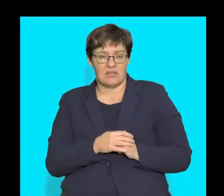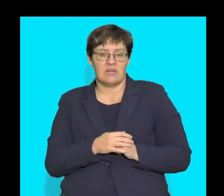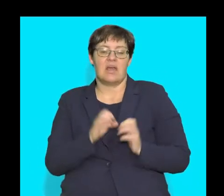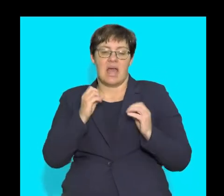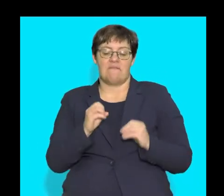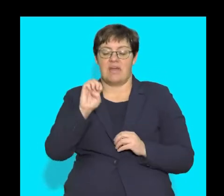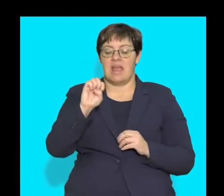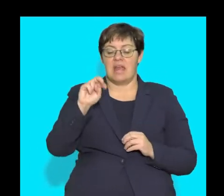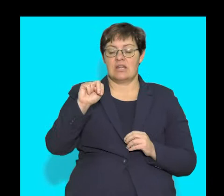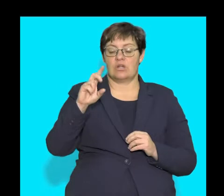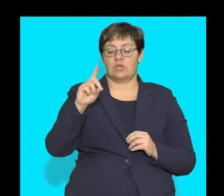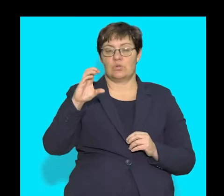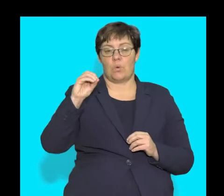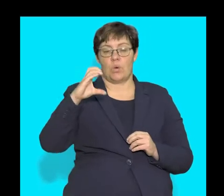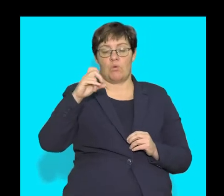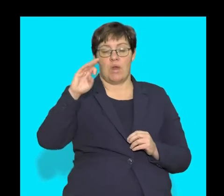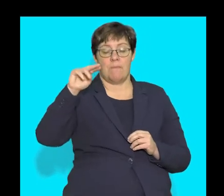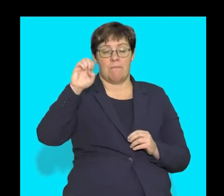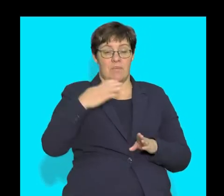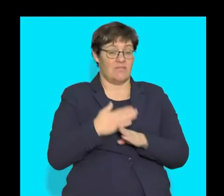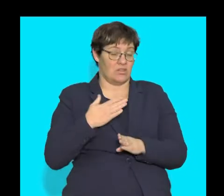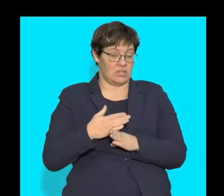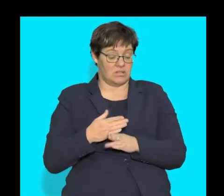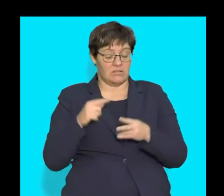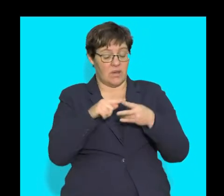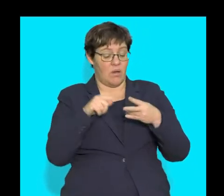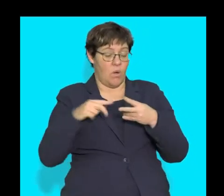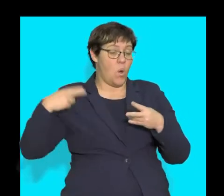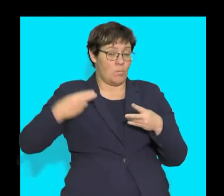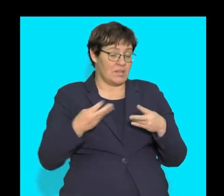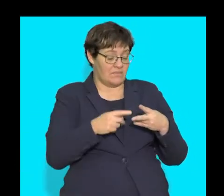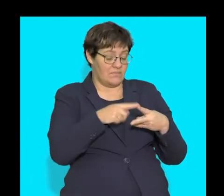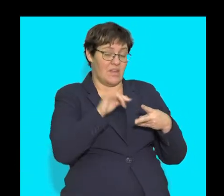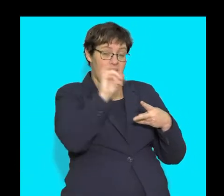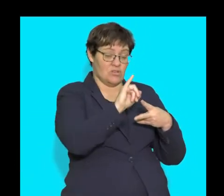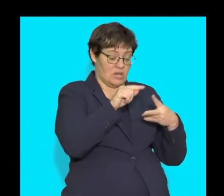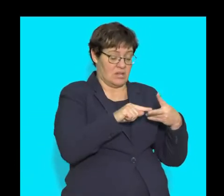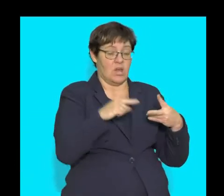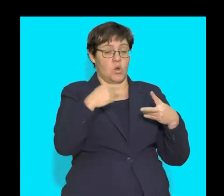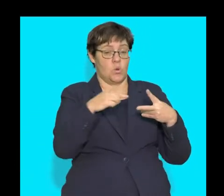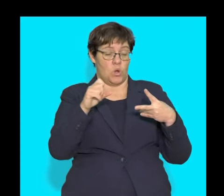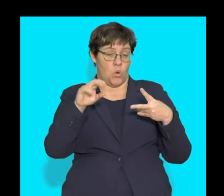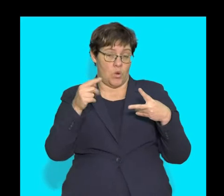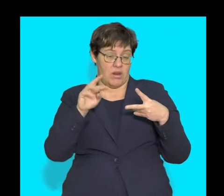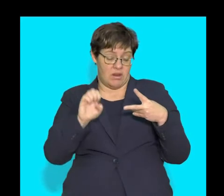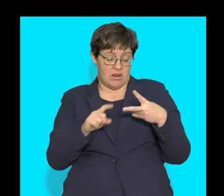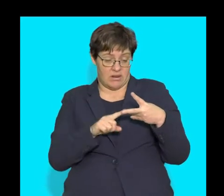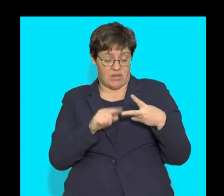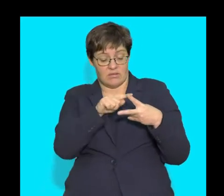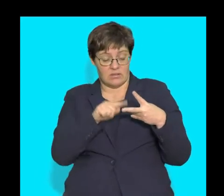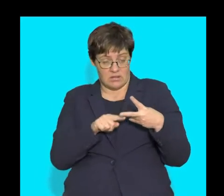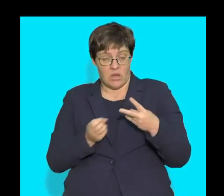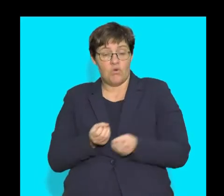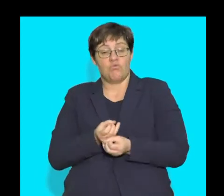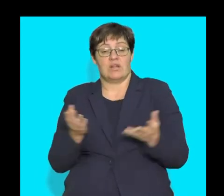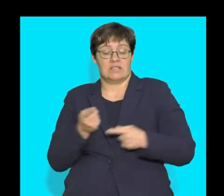as I mentioned, has the endocrine function, and in this case produces these two hormones, insulin and glucagon. Those two hormones